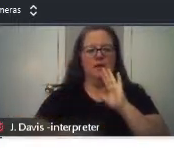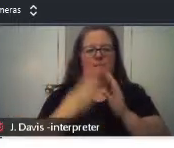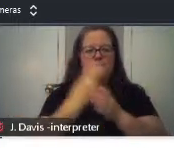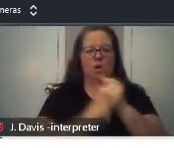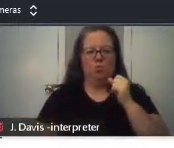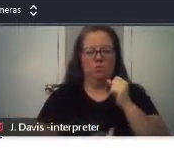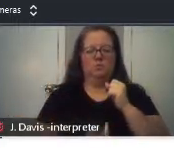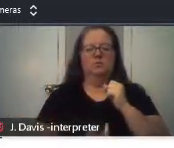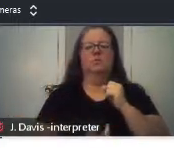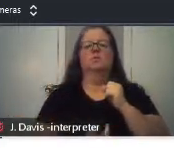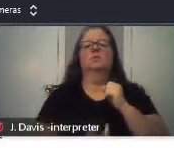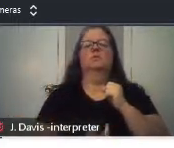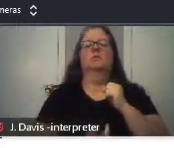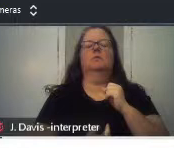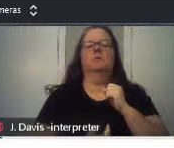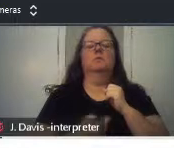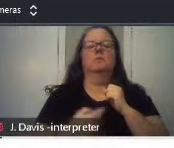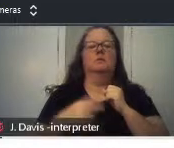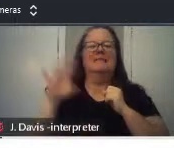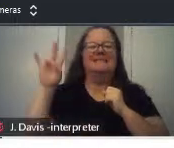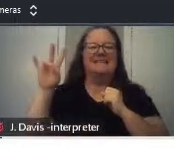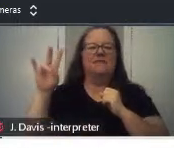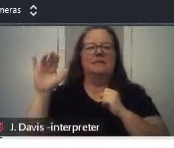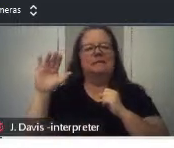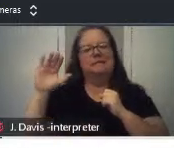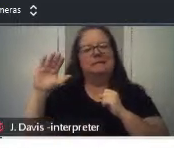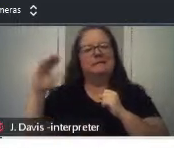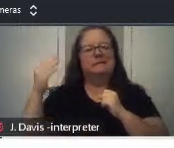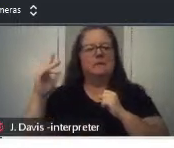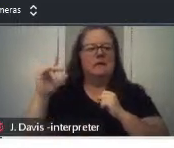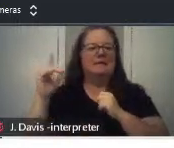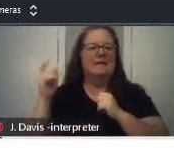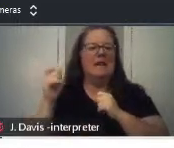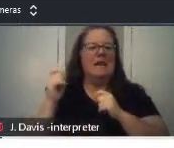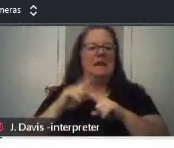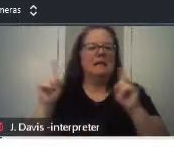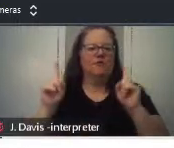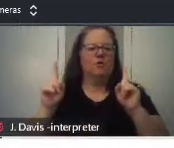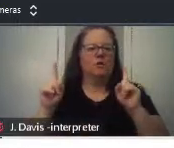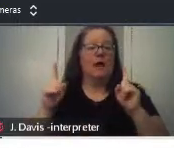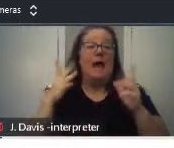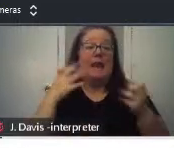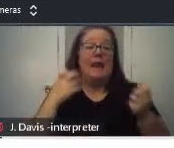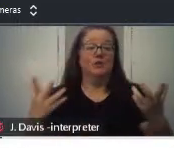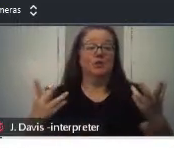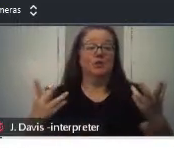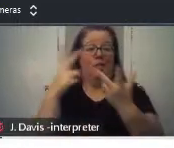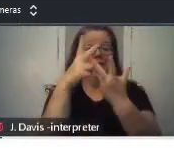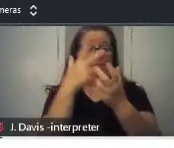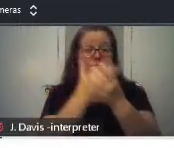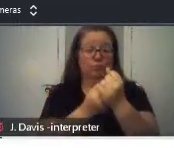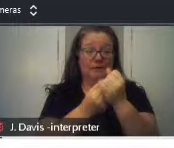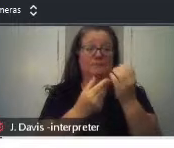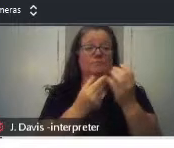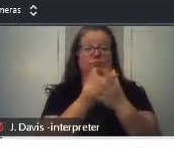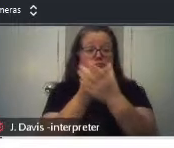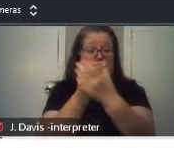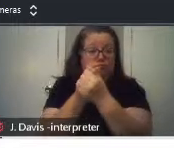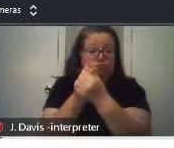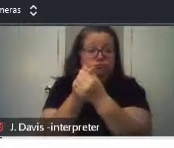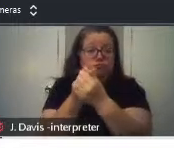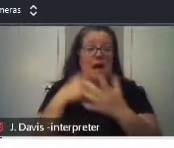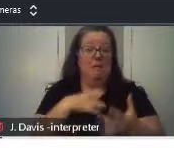them. 7 seems to be a little bit different. Combine all three. I can combine all three. I'd love to combine all of them, read all 3 of them, and we're gonna go through it. All right, cool. All